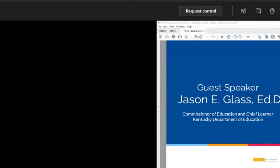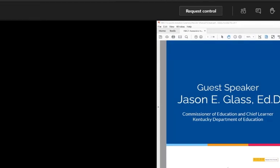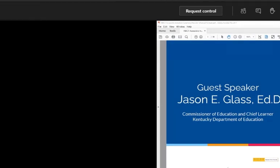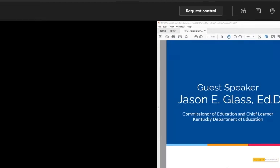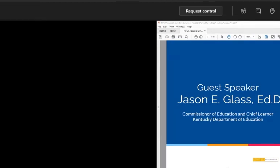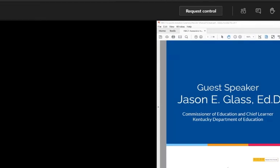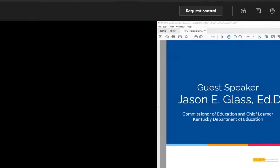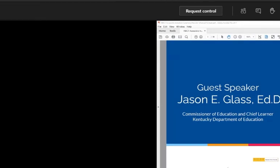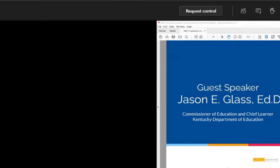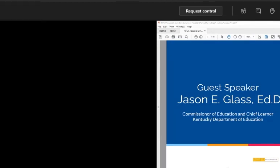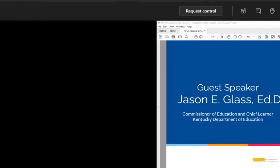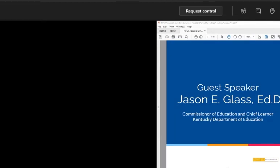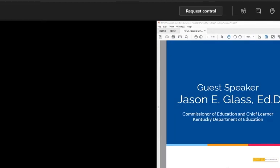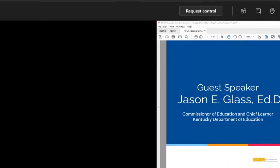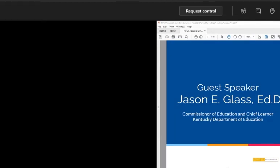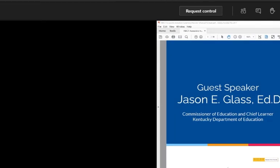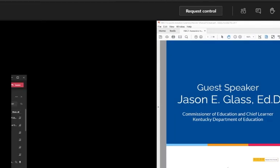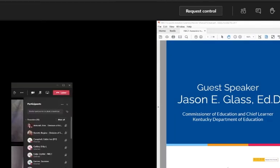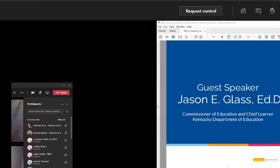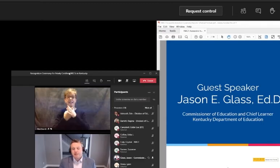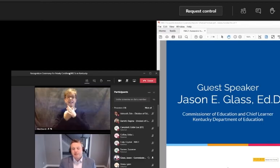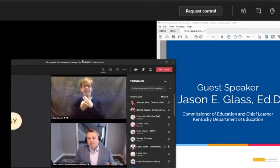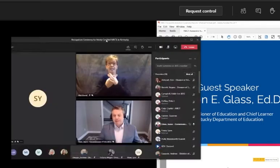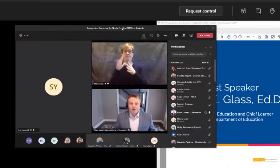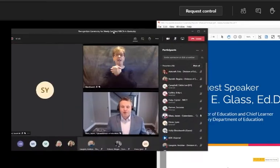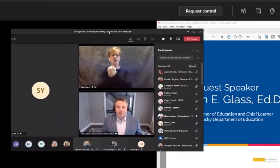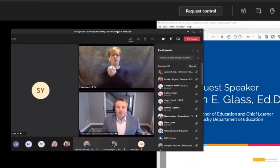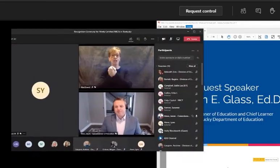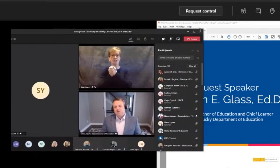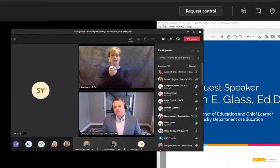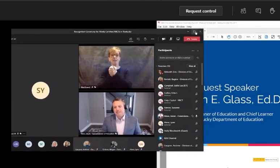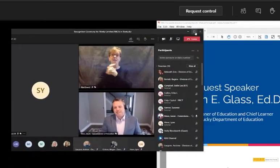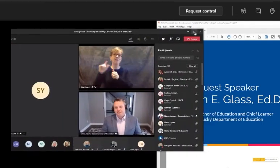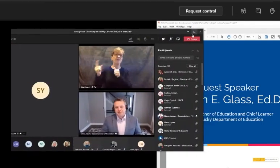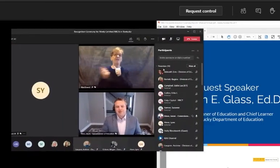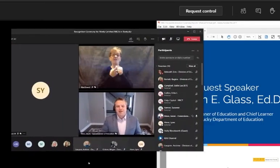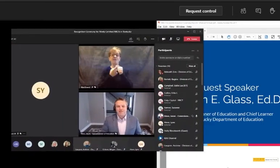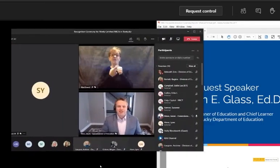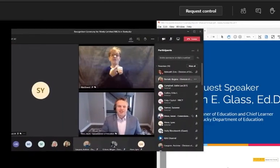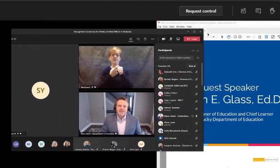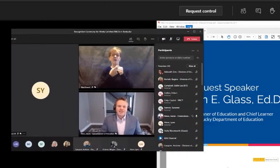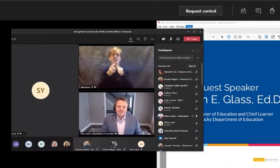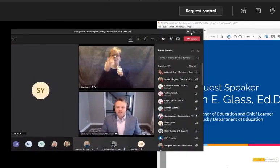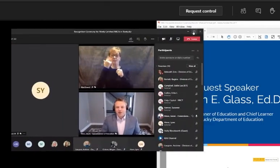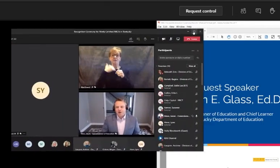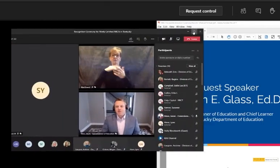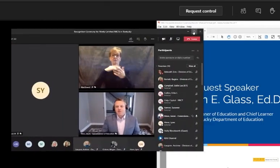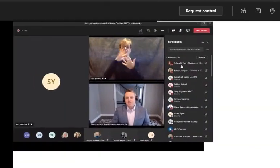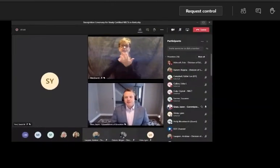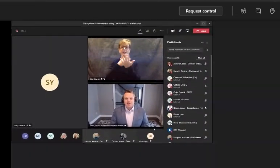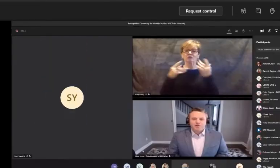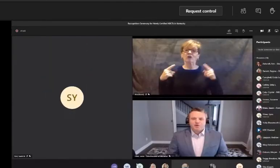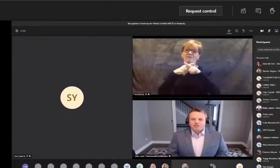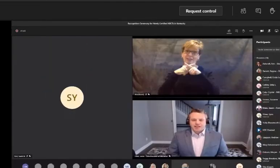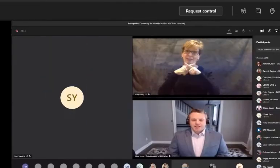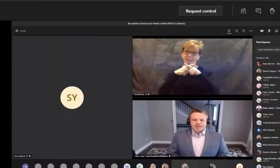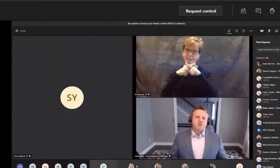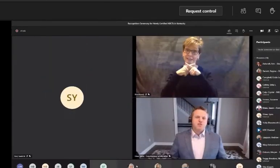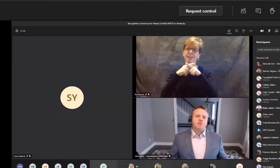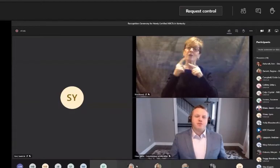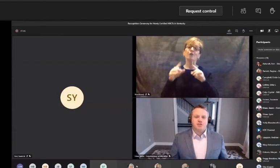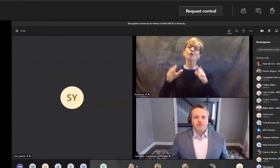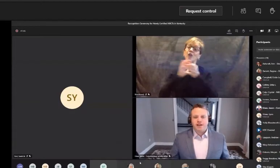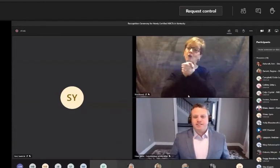Let me begin my remarks by congratulating, being the first due to my schedule conflict, to congratulate our new Kentucky